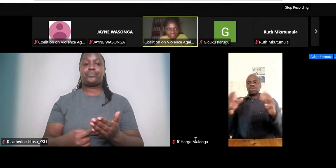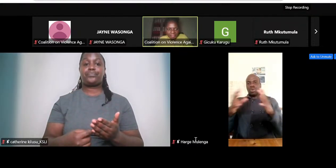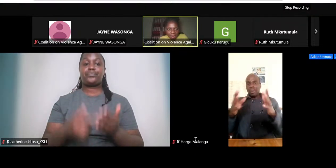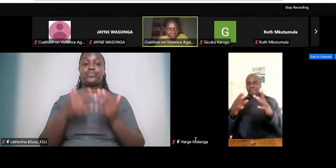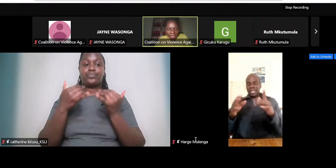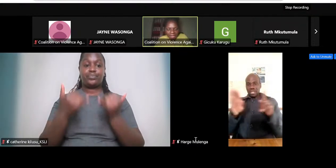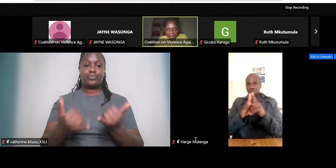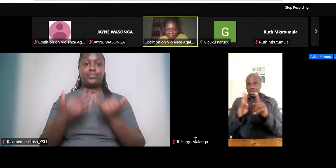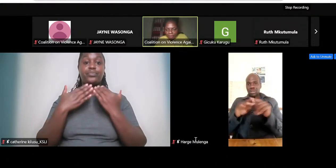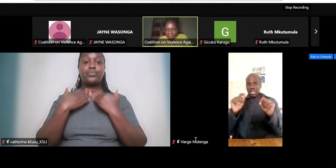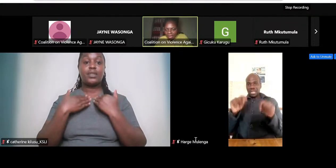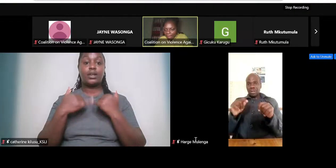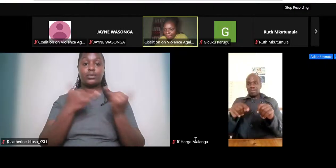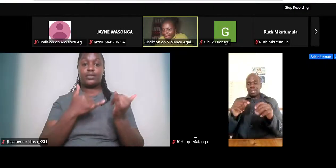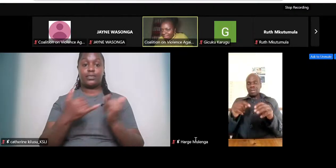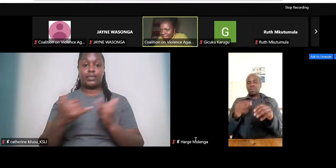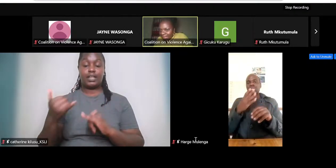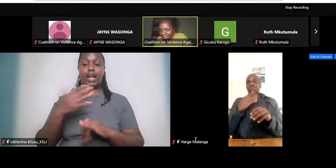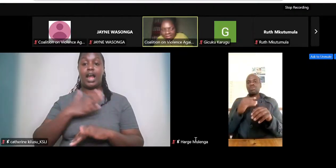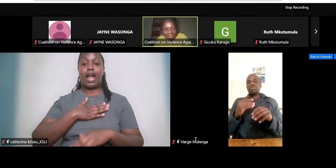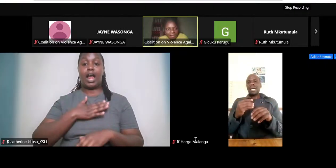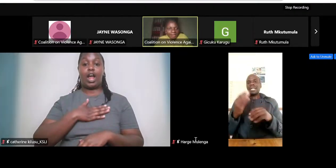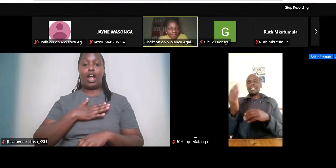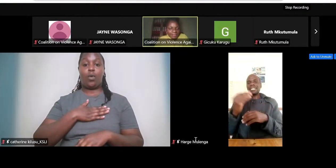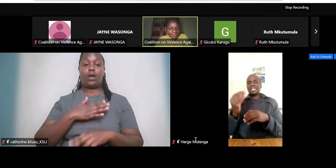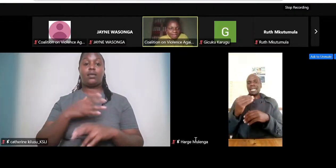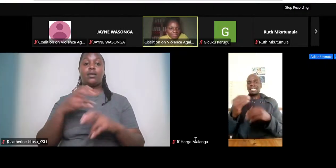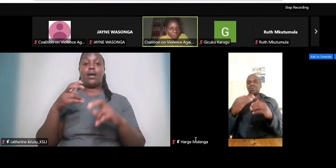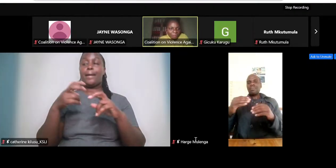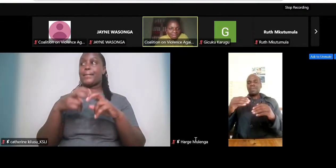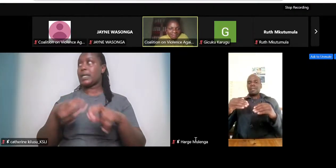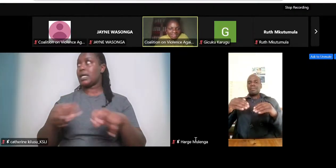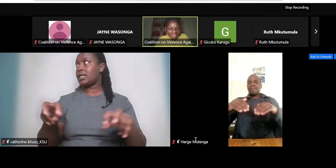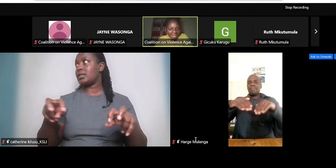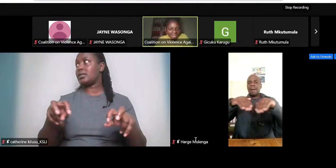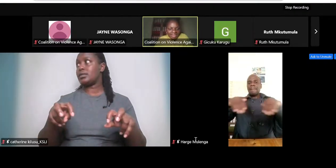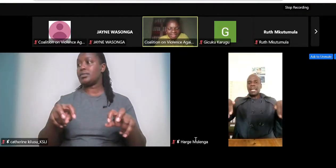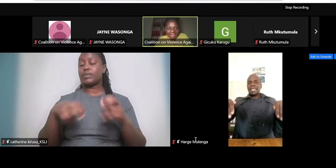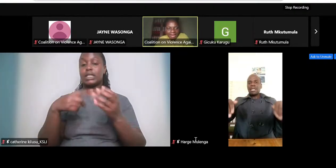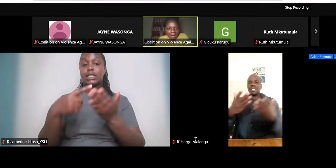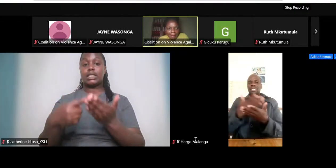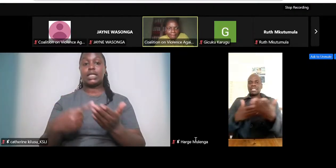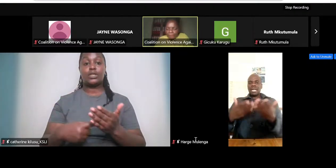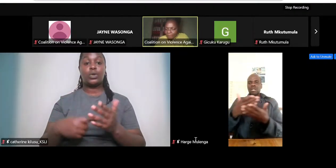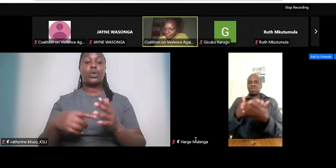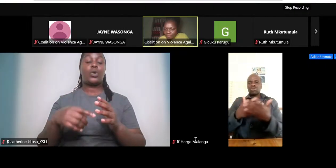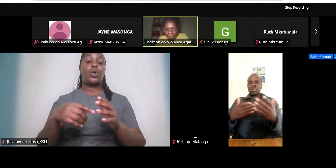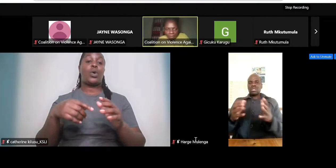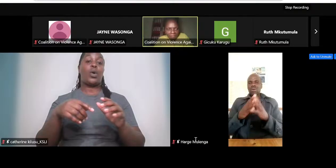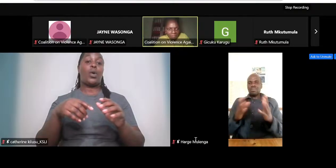invite our able panel discussion moderator,